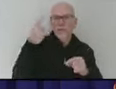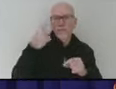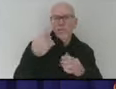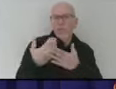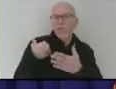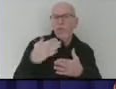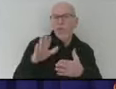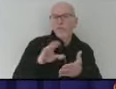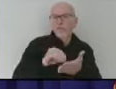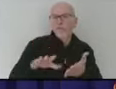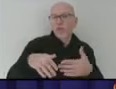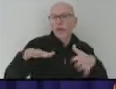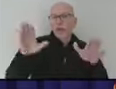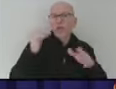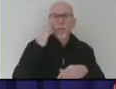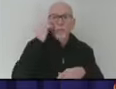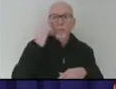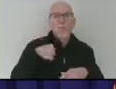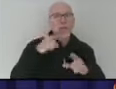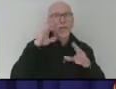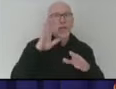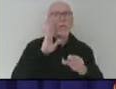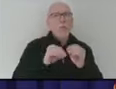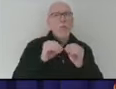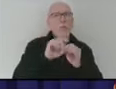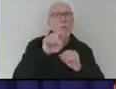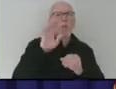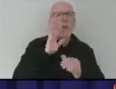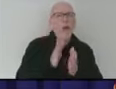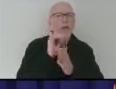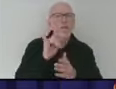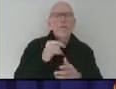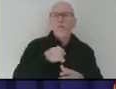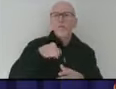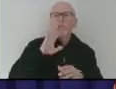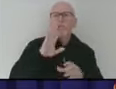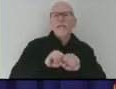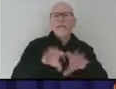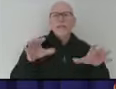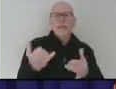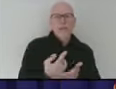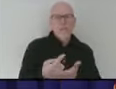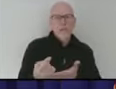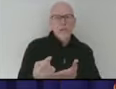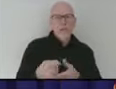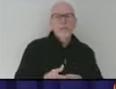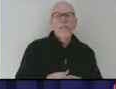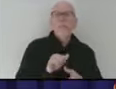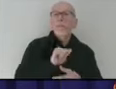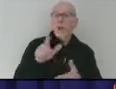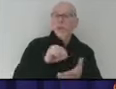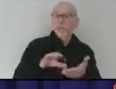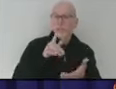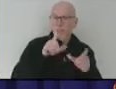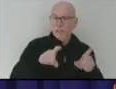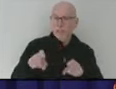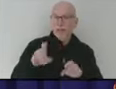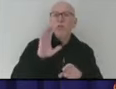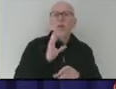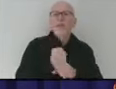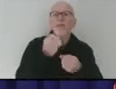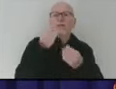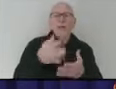and we expect that number to grow. We will deploy these cards yet this week. Every student who is tested will receive information that